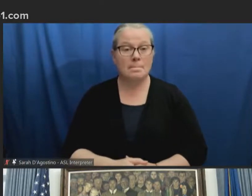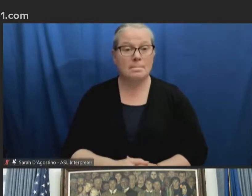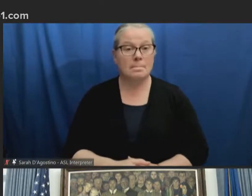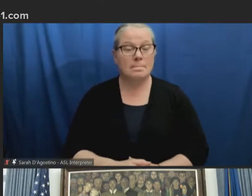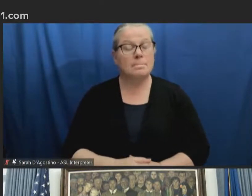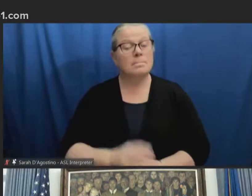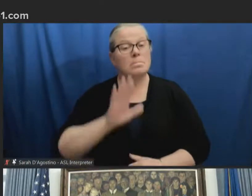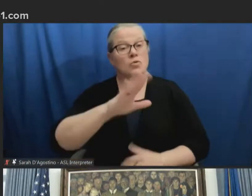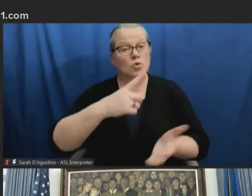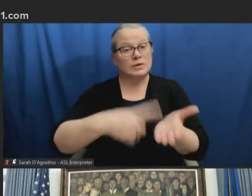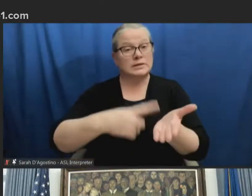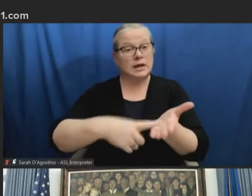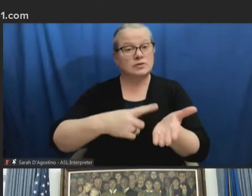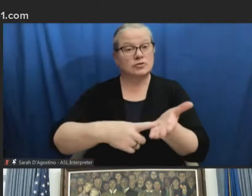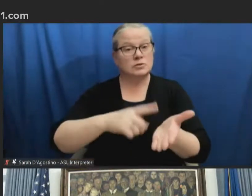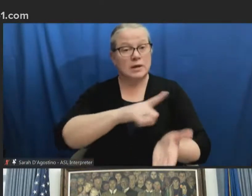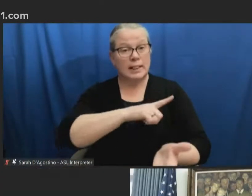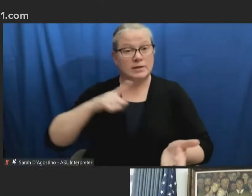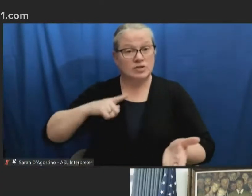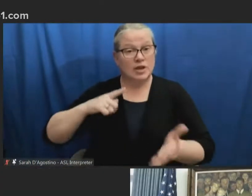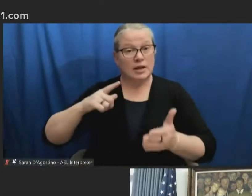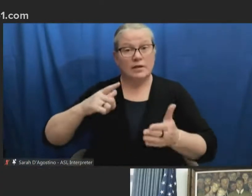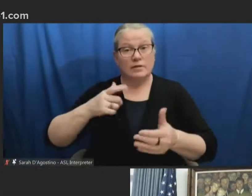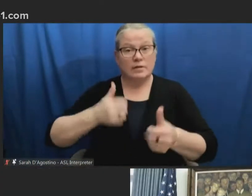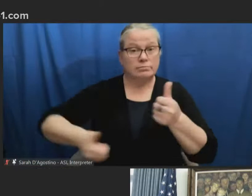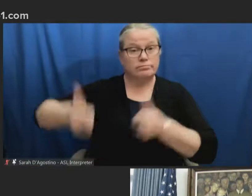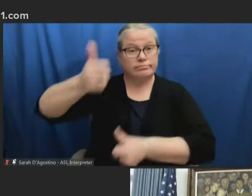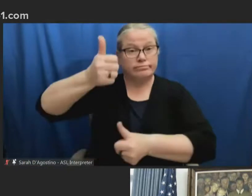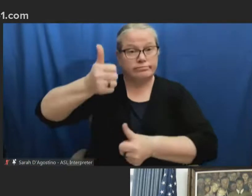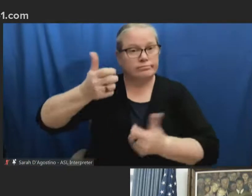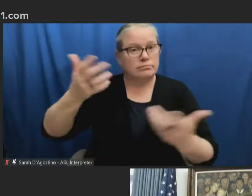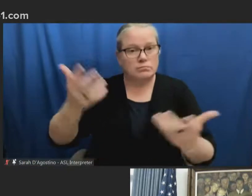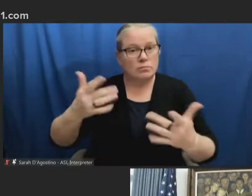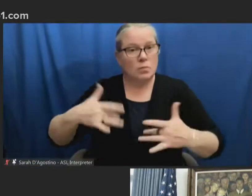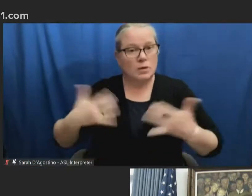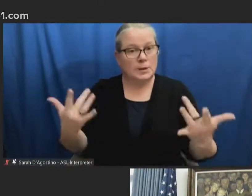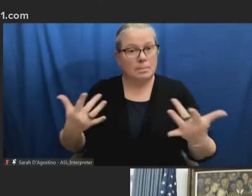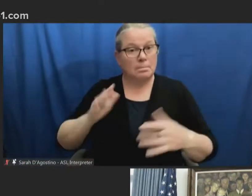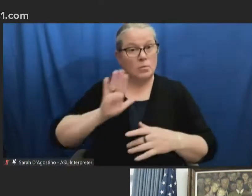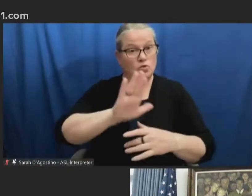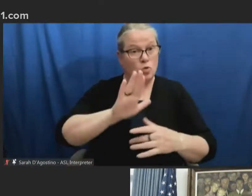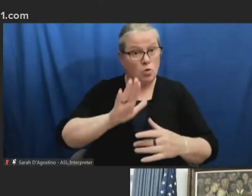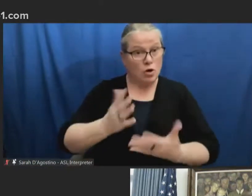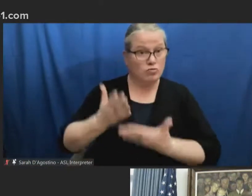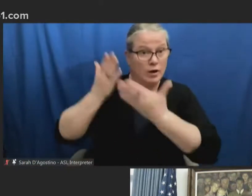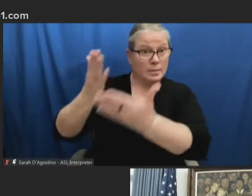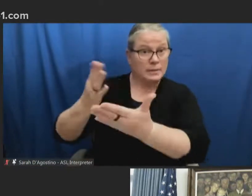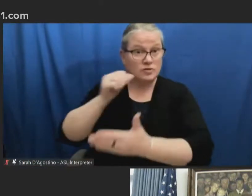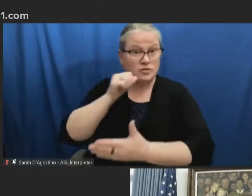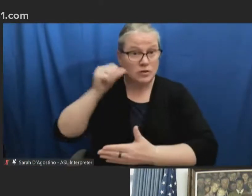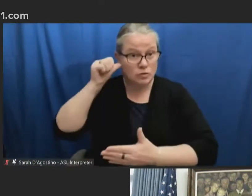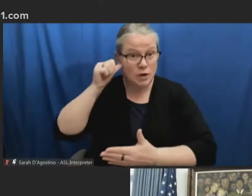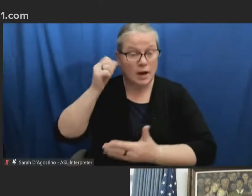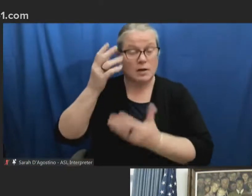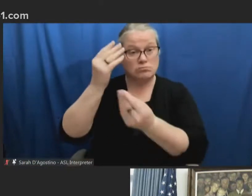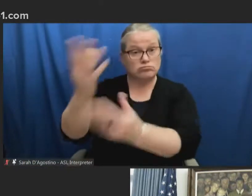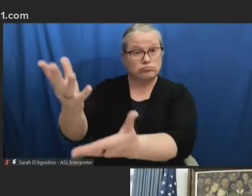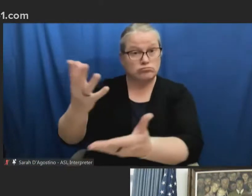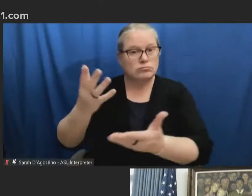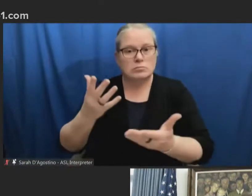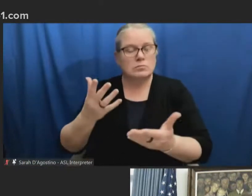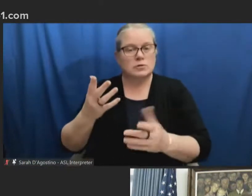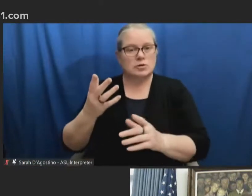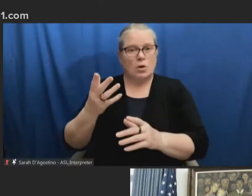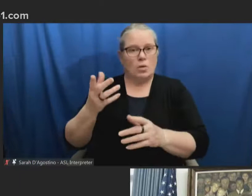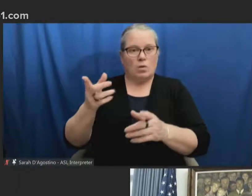with the legislative leadership? You presented your recommendations to them yesterday. So where do you